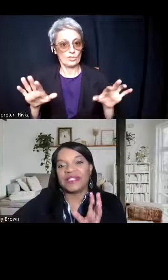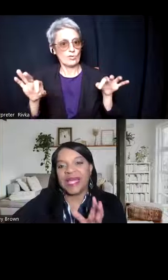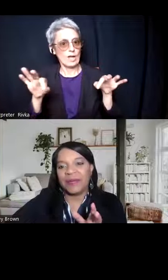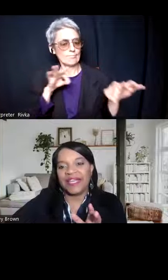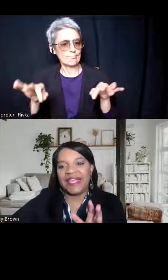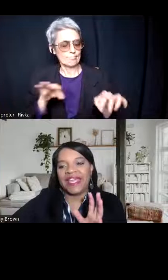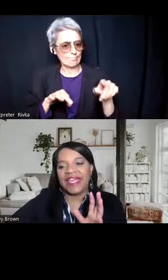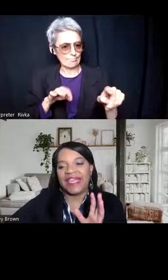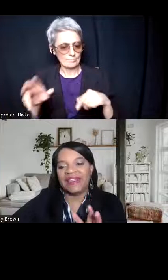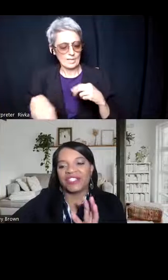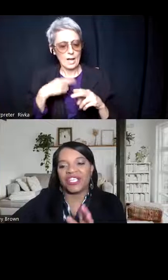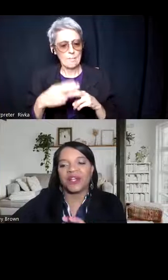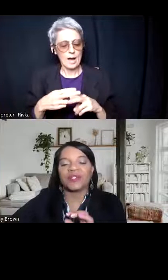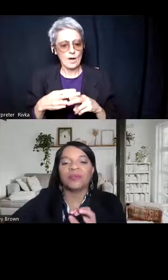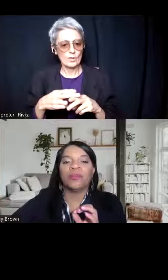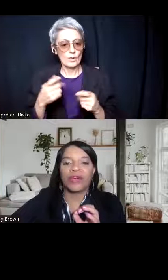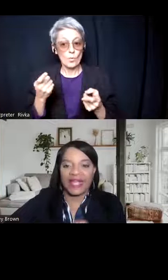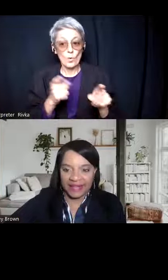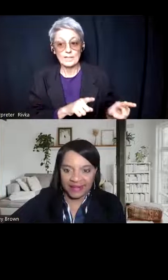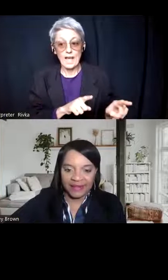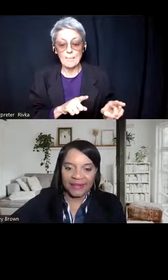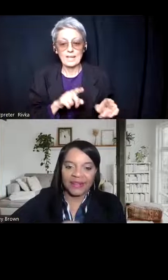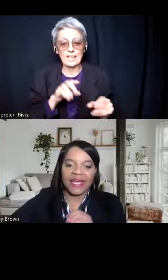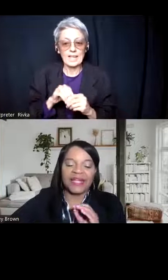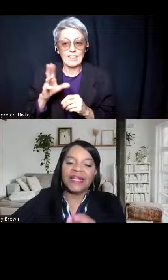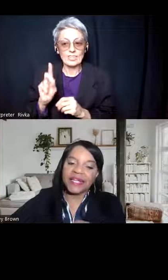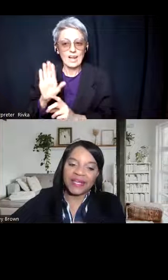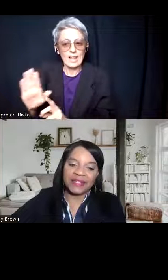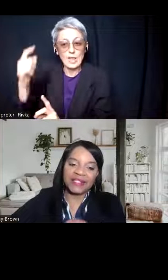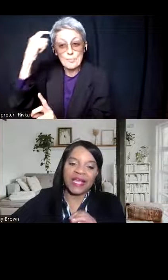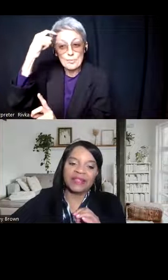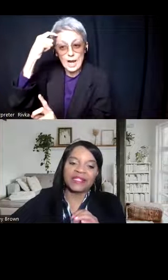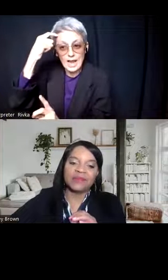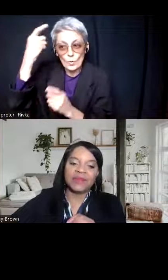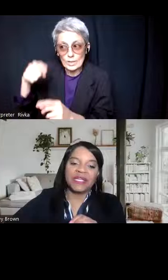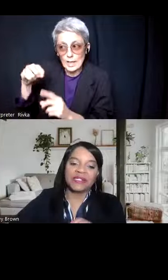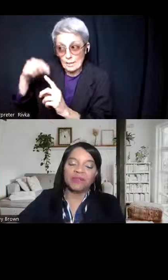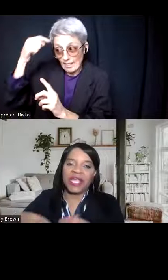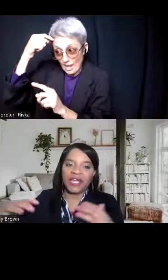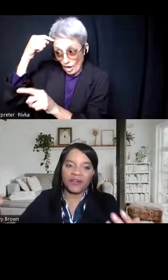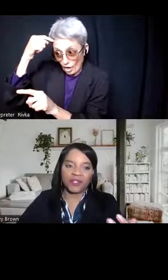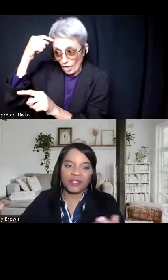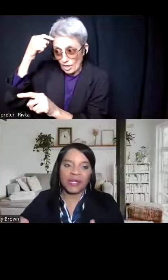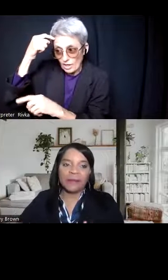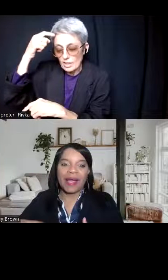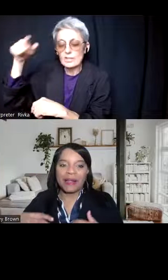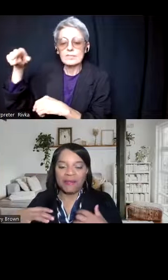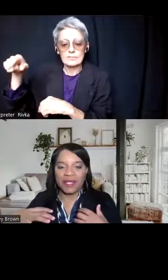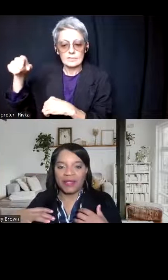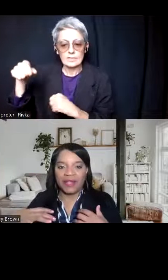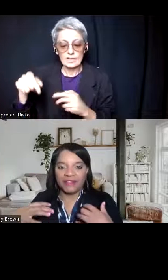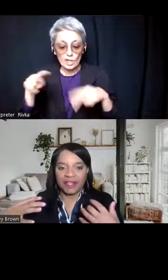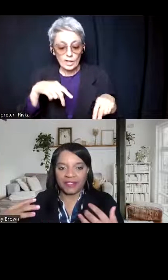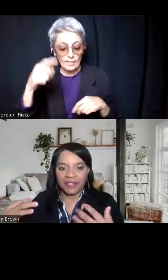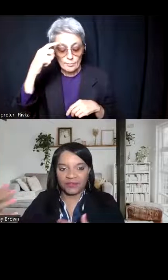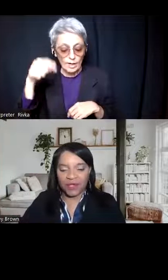representation of what's happening in the child's brain that indicates that these behaviors might be